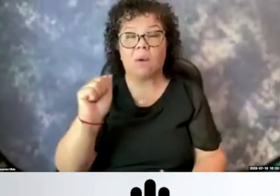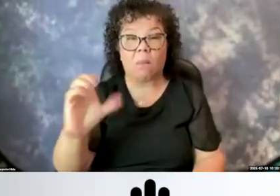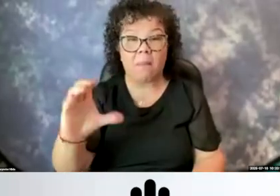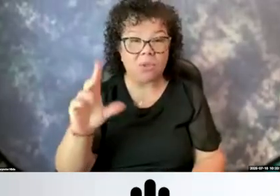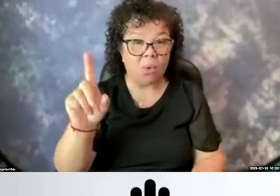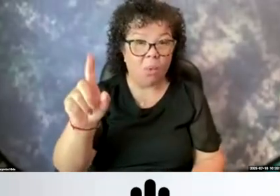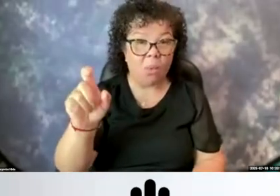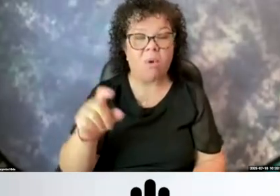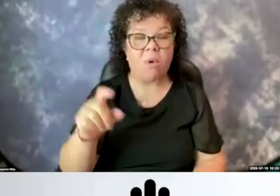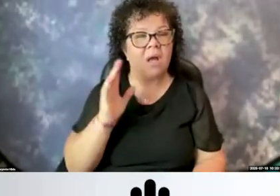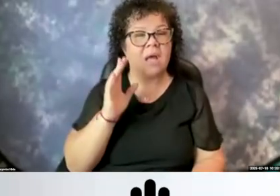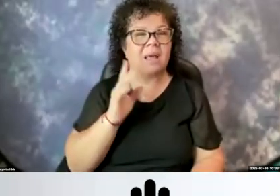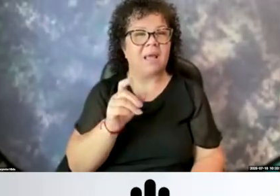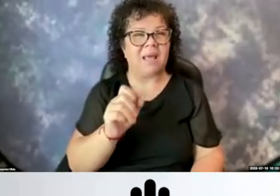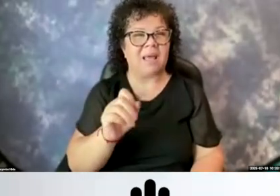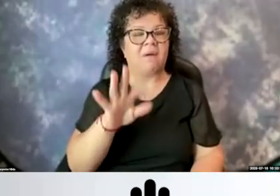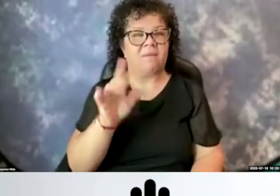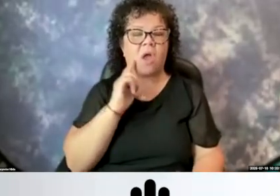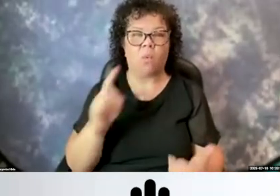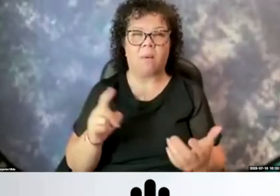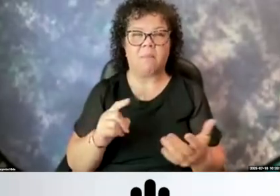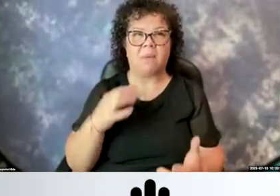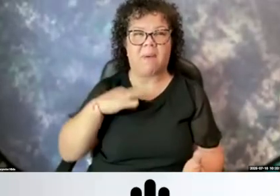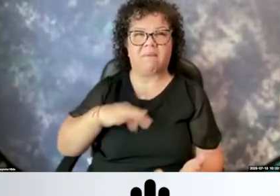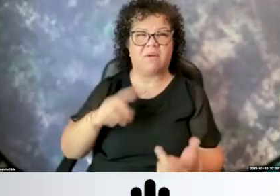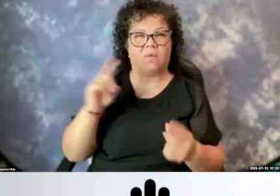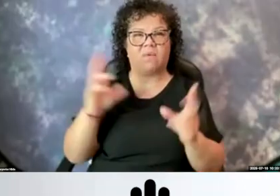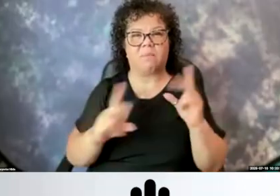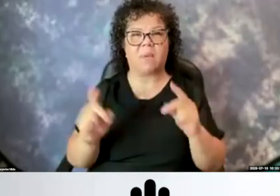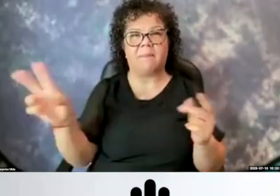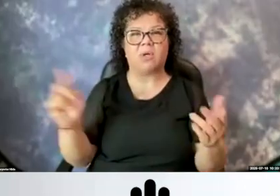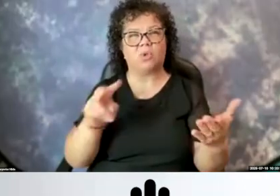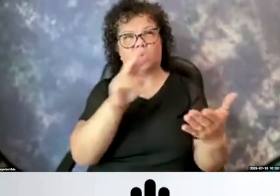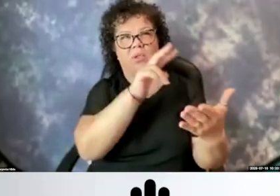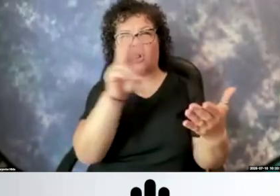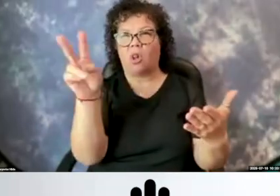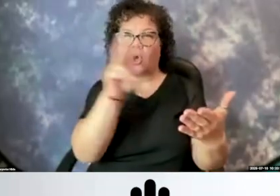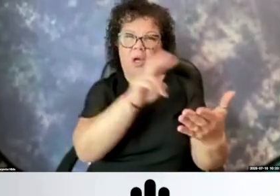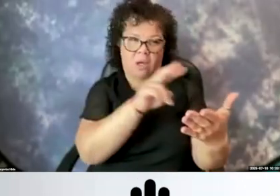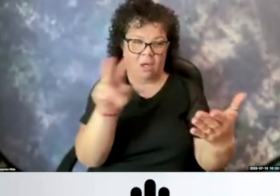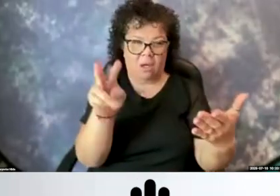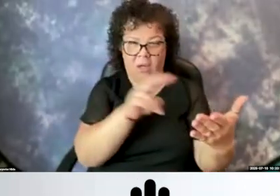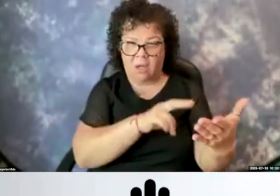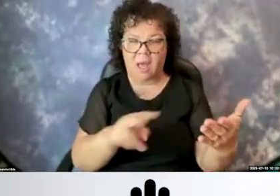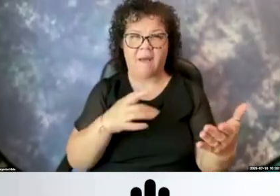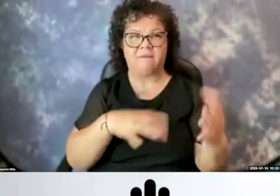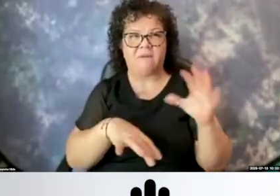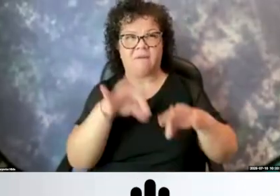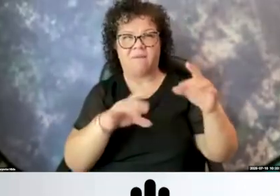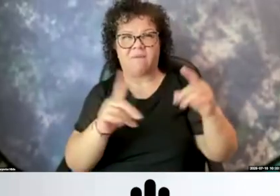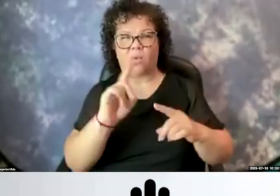if we could just look across programs to see where there's misalignment as we're talking about alignment.